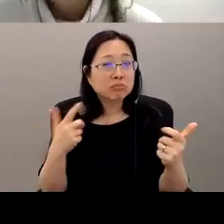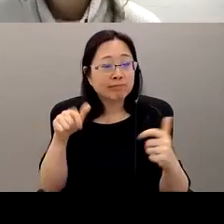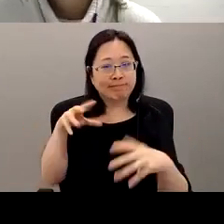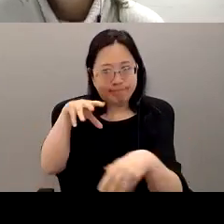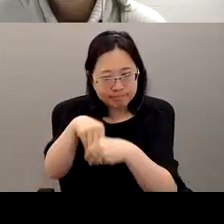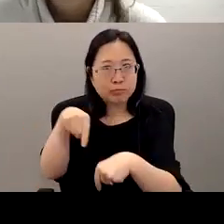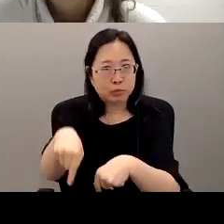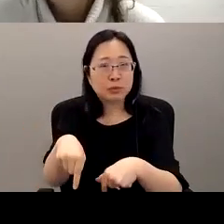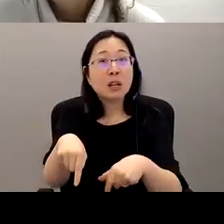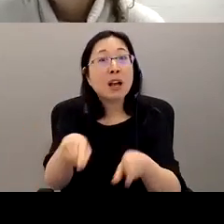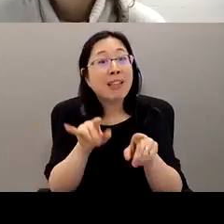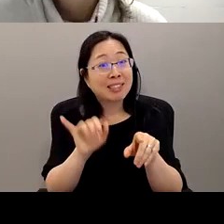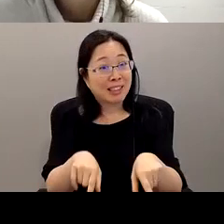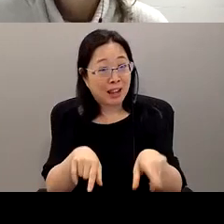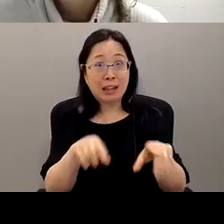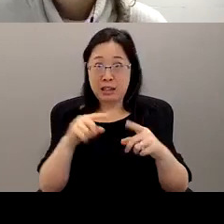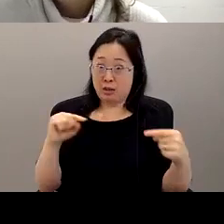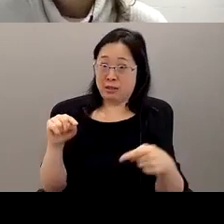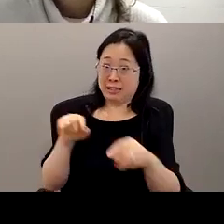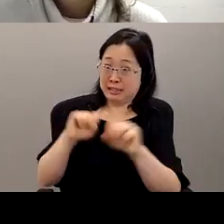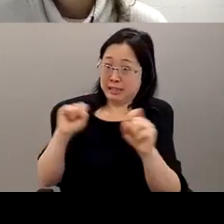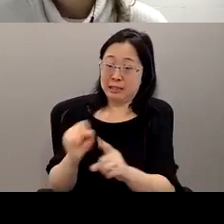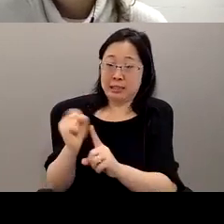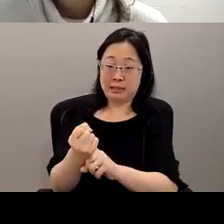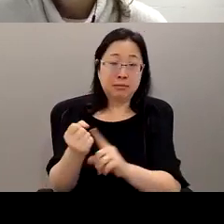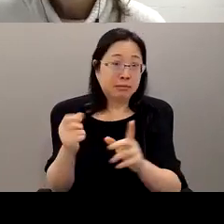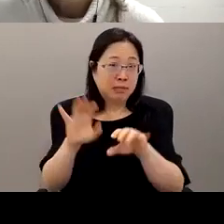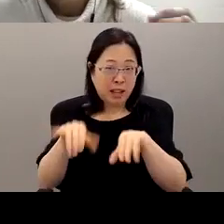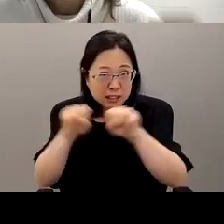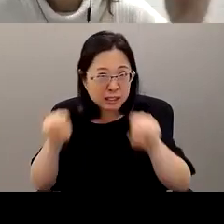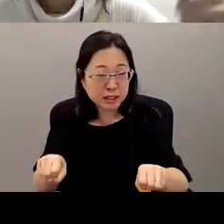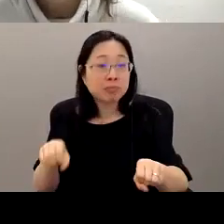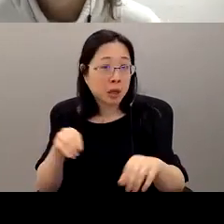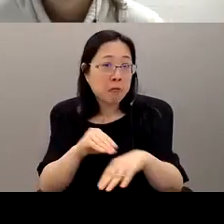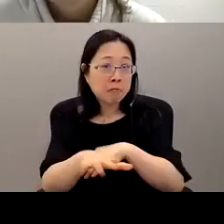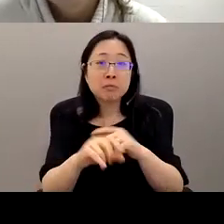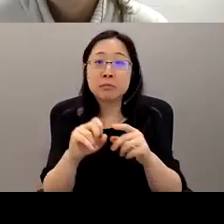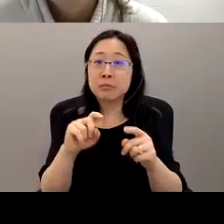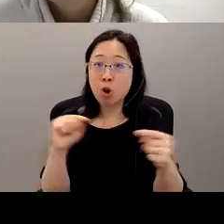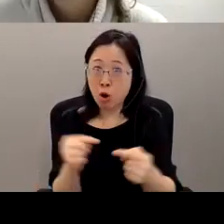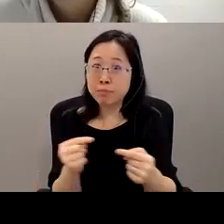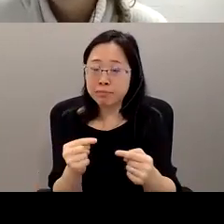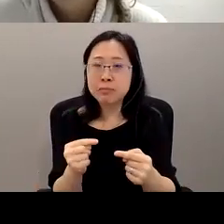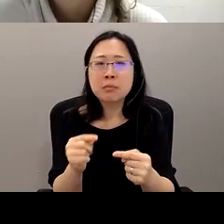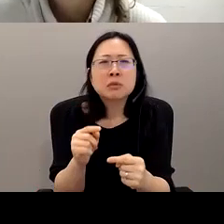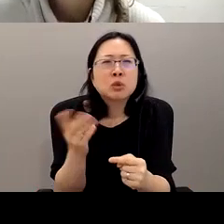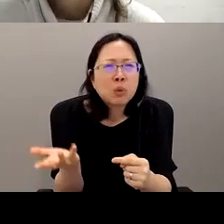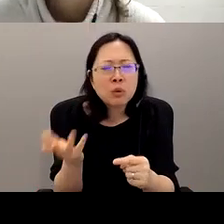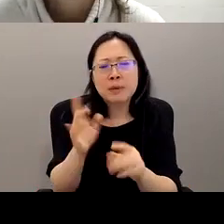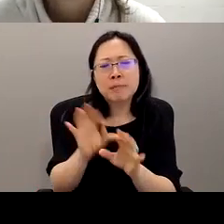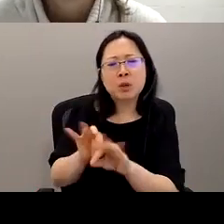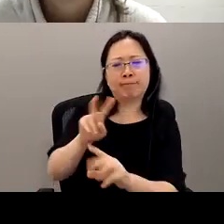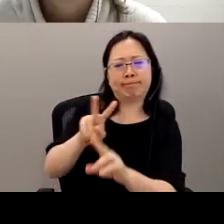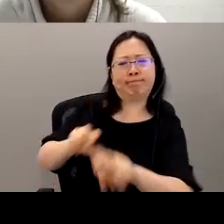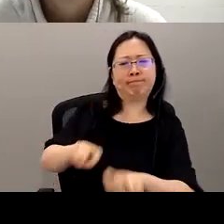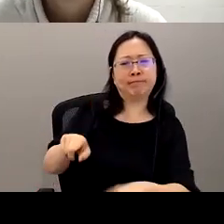that harms can happen within those systems. And how can we impact those systems as part